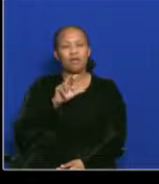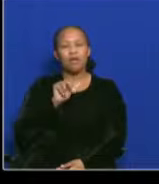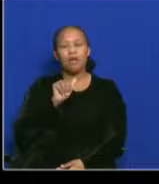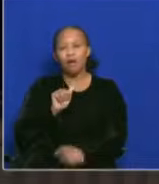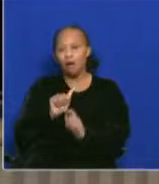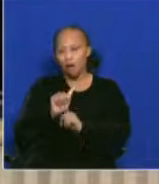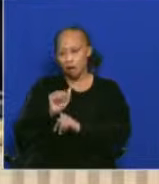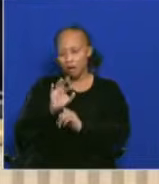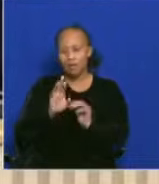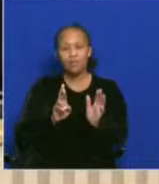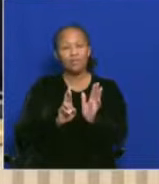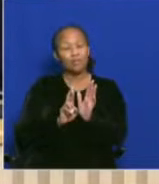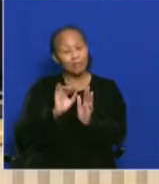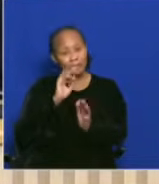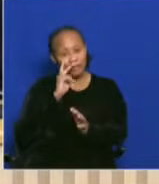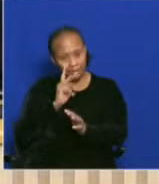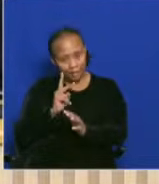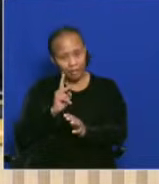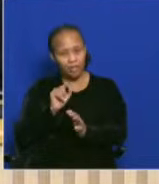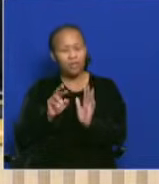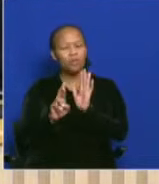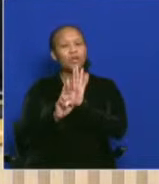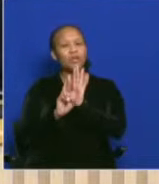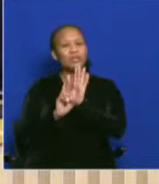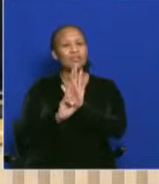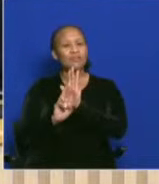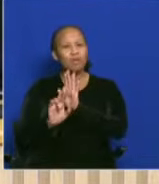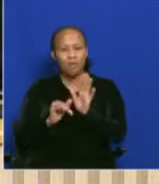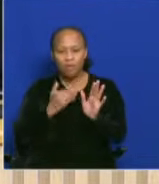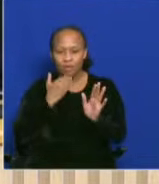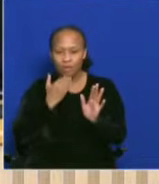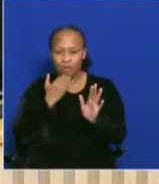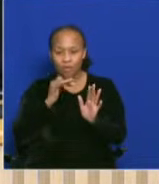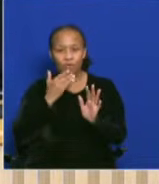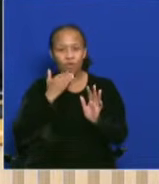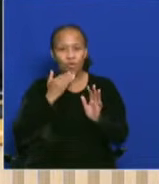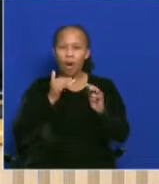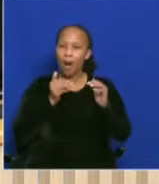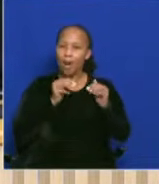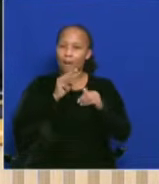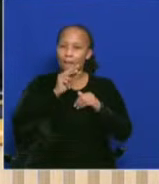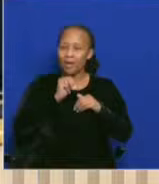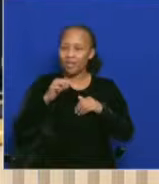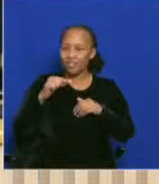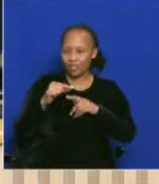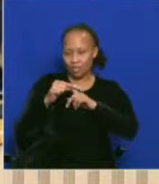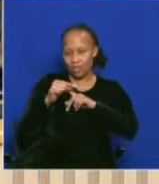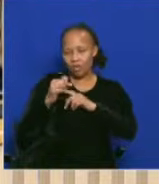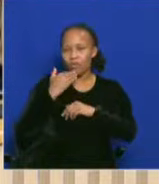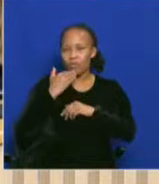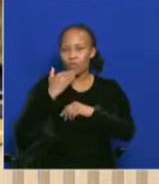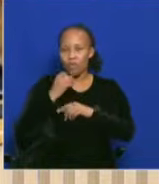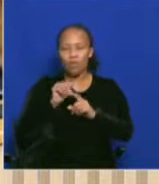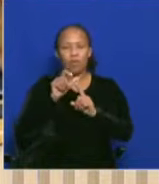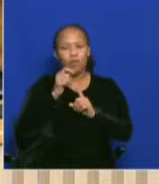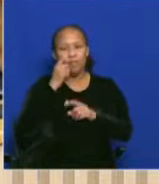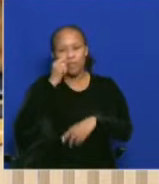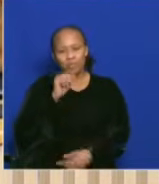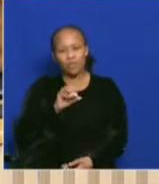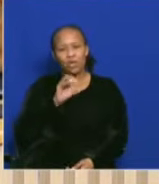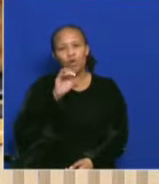41, is represented by the Managing Director, Mr. F. Udemans,